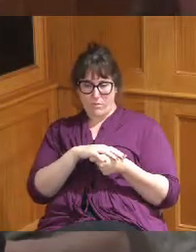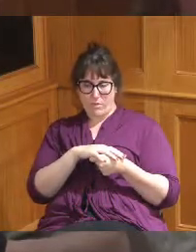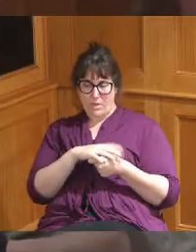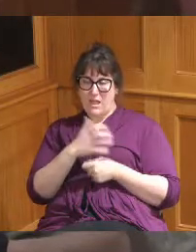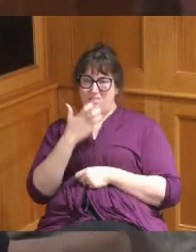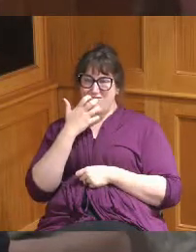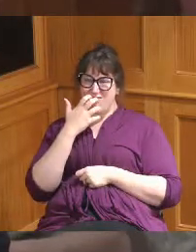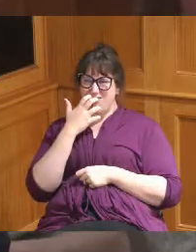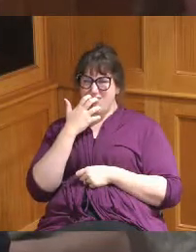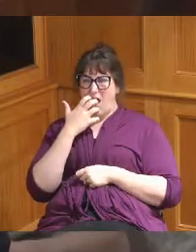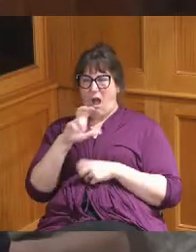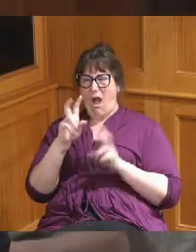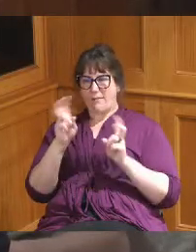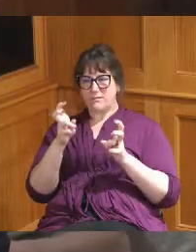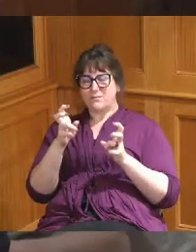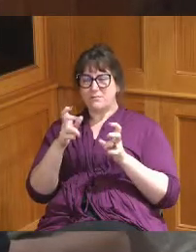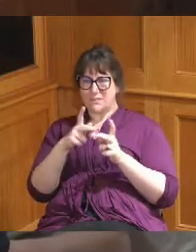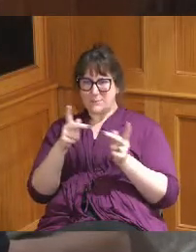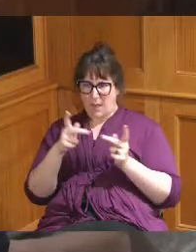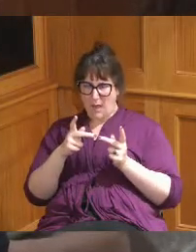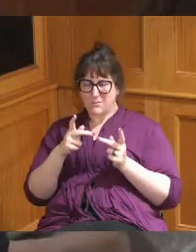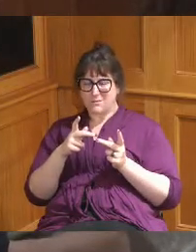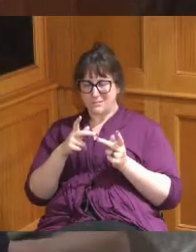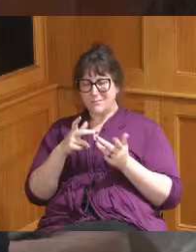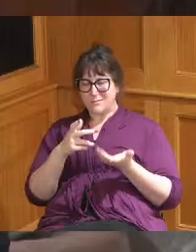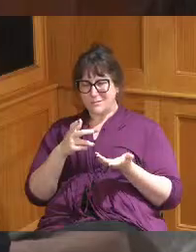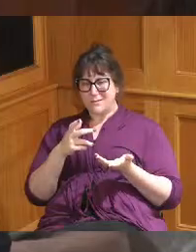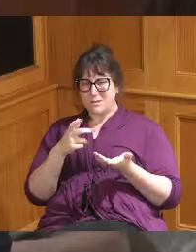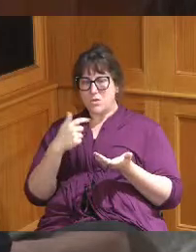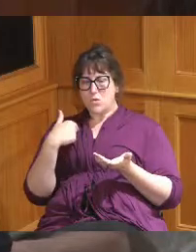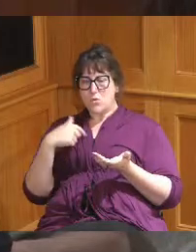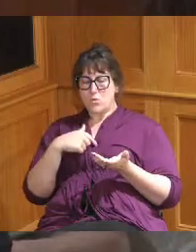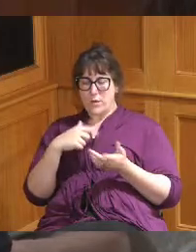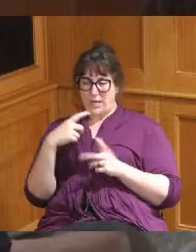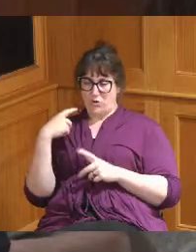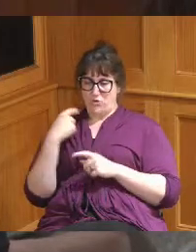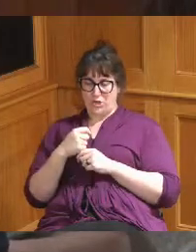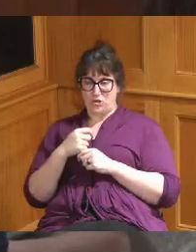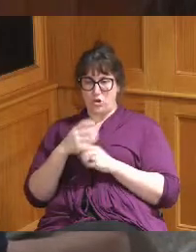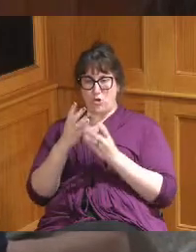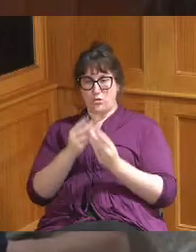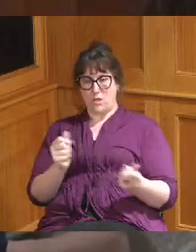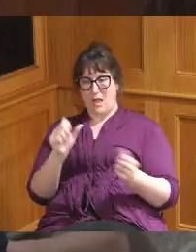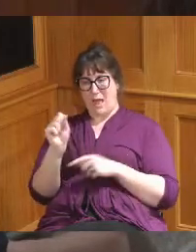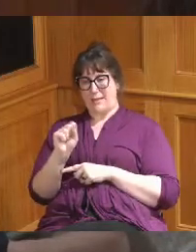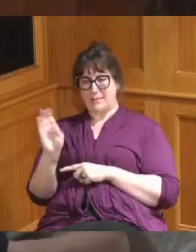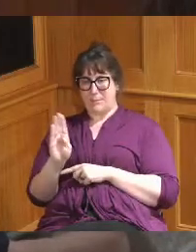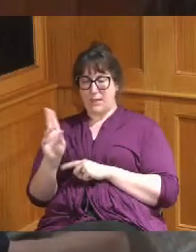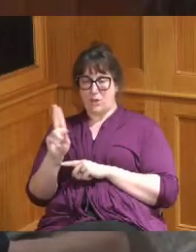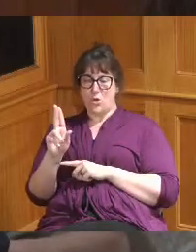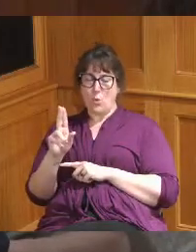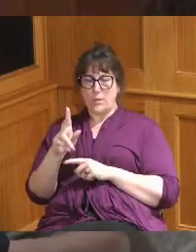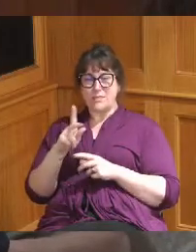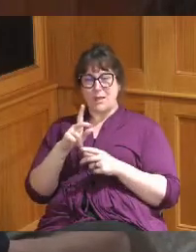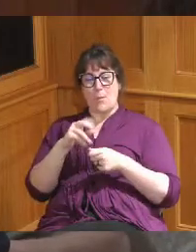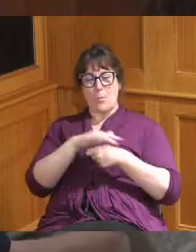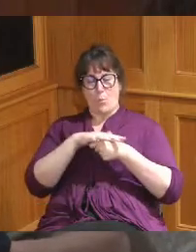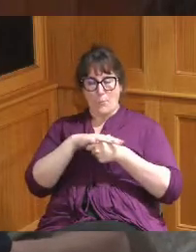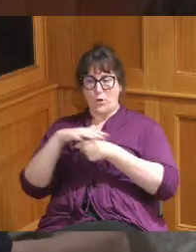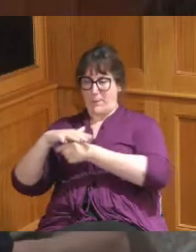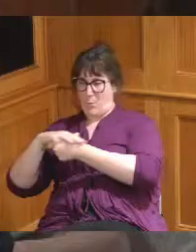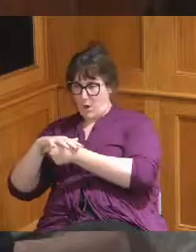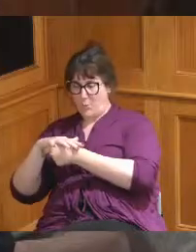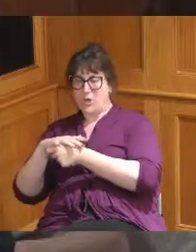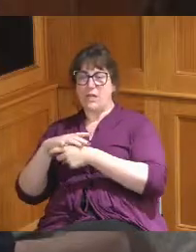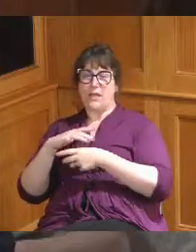hotspots is another way we talk about it, where our traditional approach to resolving those SBUs is the property by property